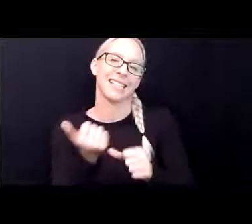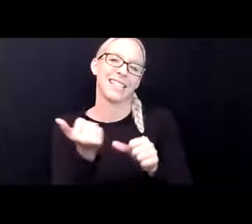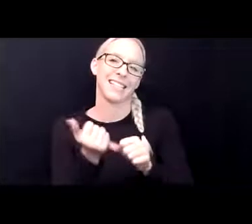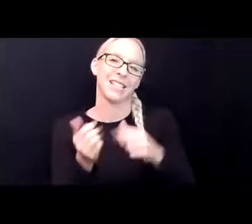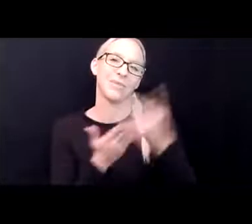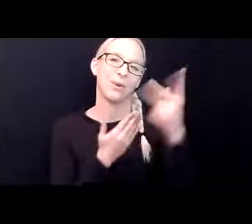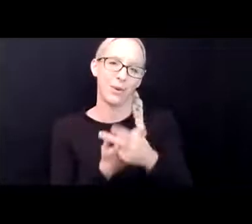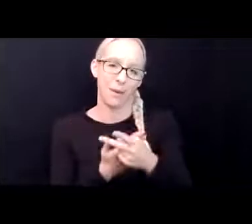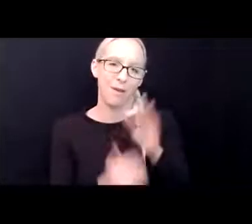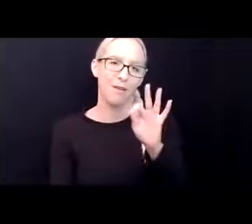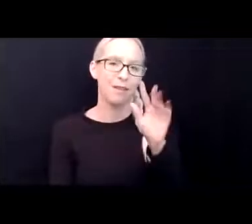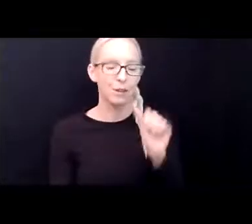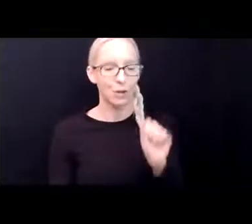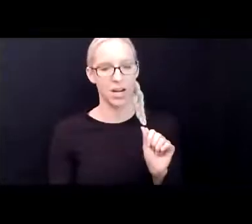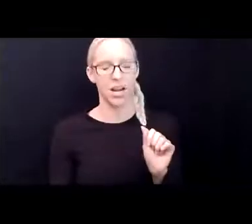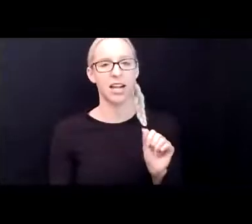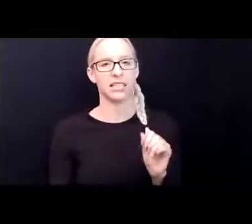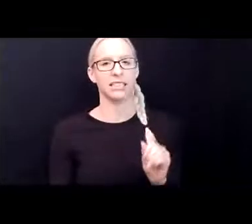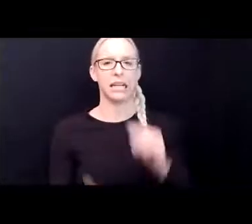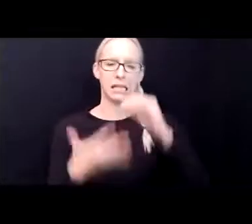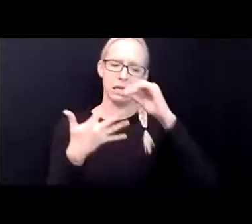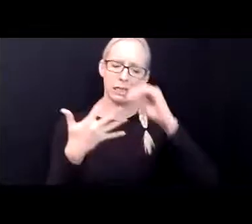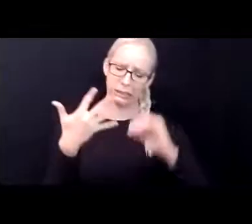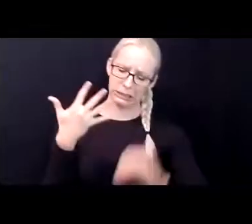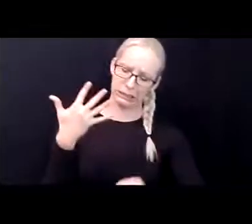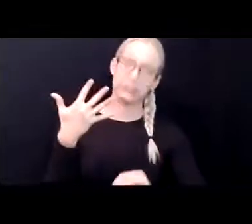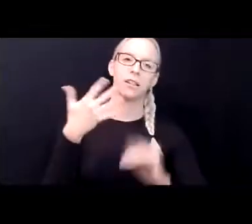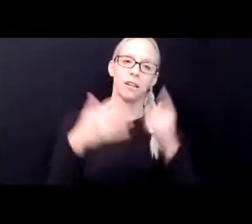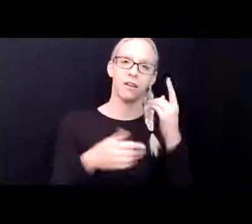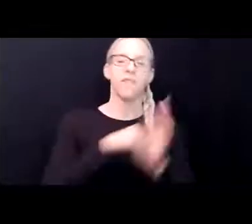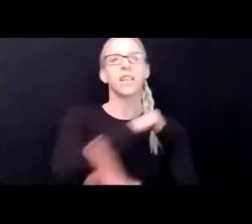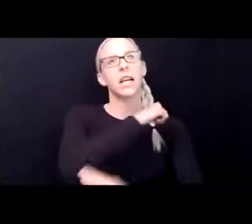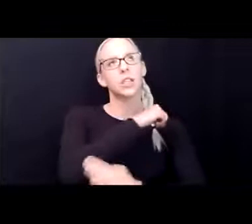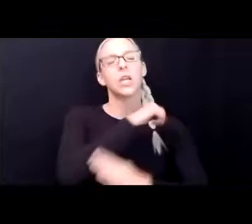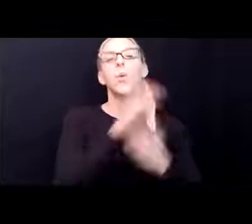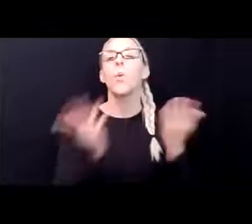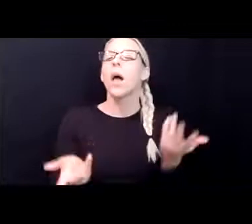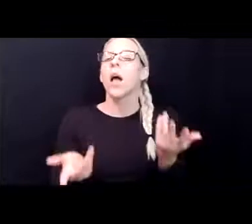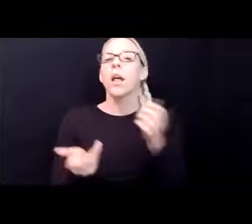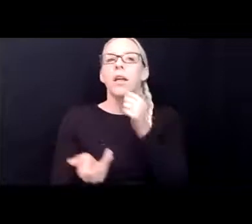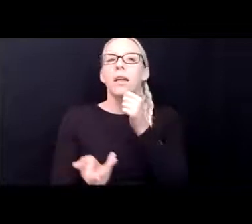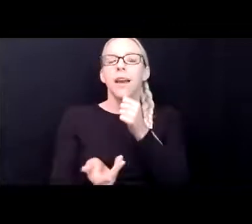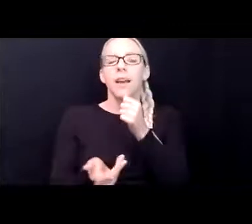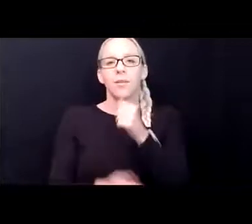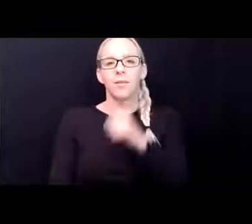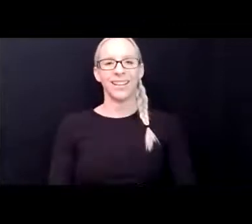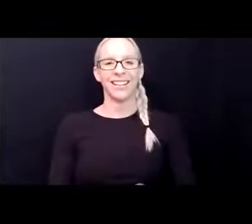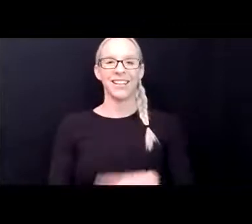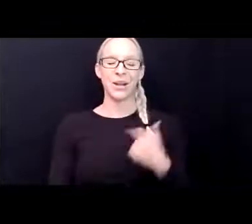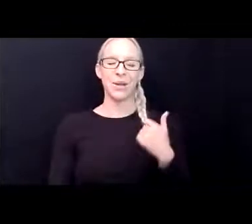Florida is at the very bottom of the country. In fact, I can't say the bottom. We are 50 out of